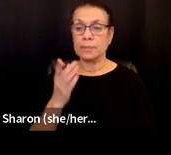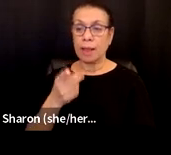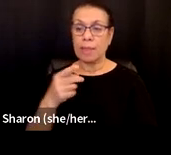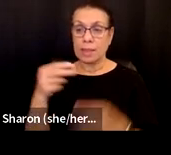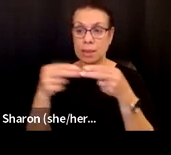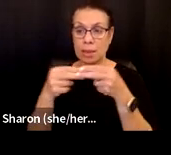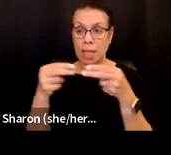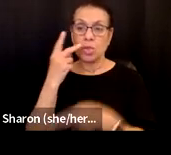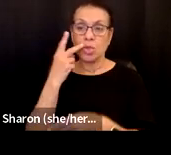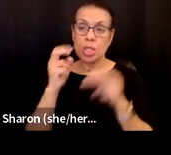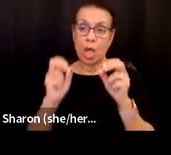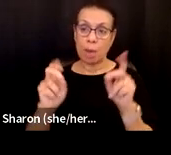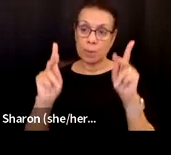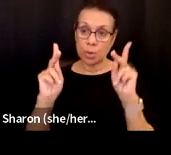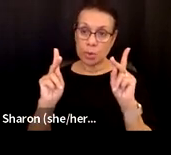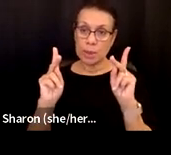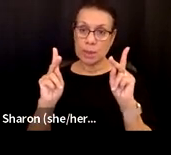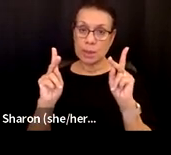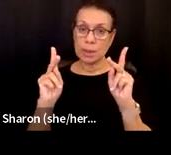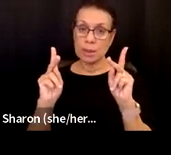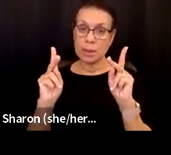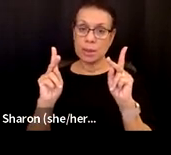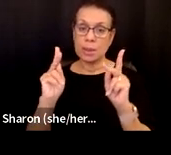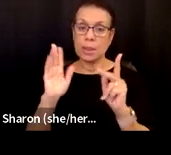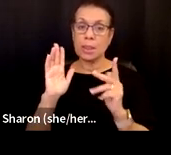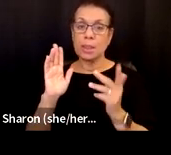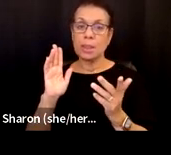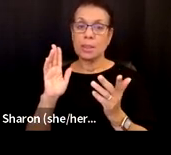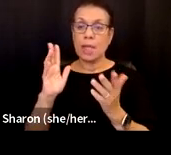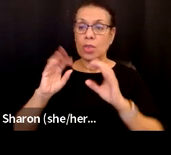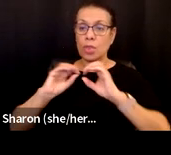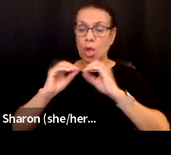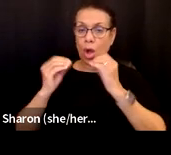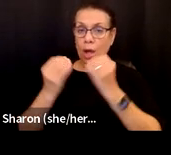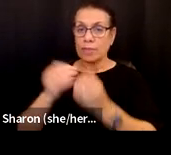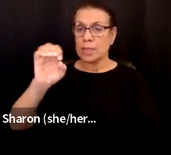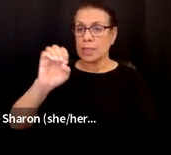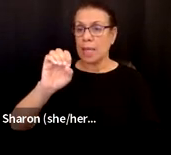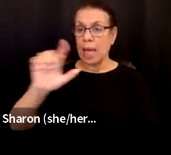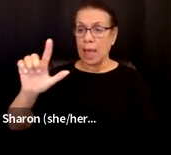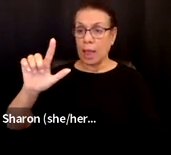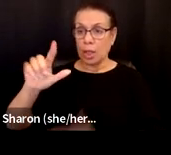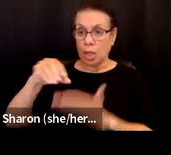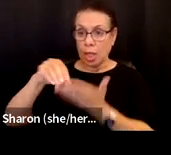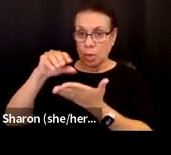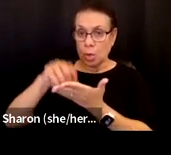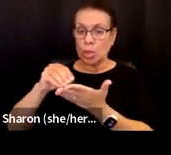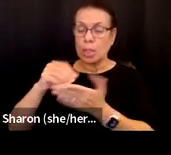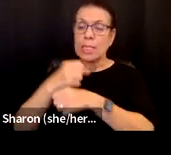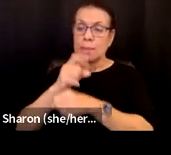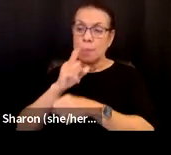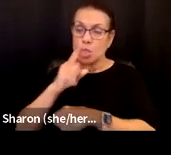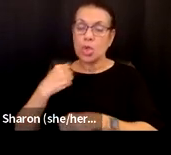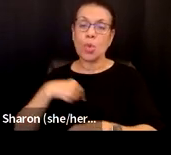opportunities and sort of context that the office of english language learners have set up to ensure that we're expanding